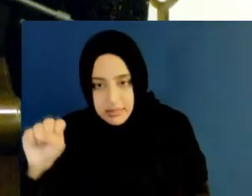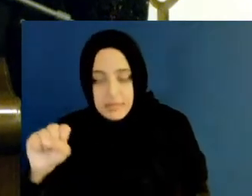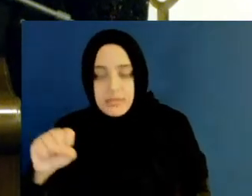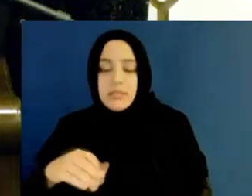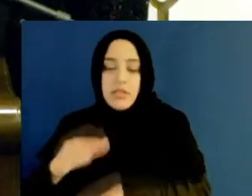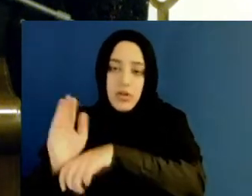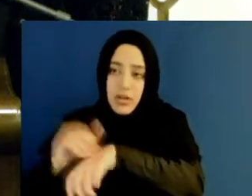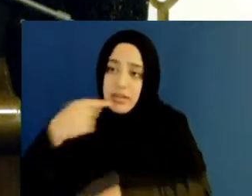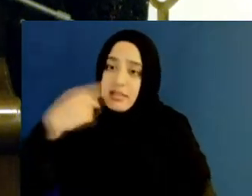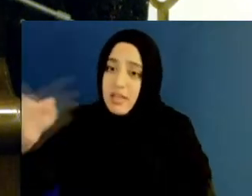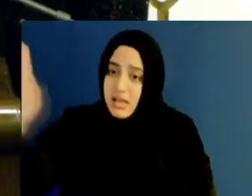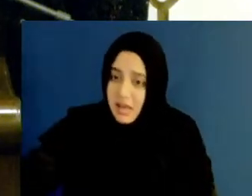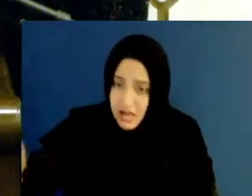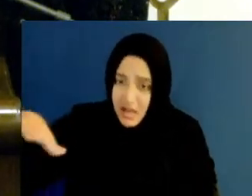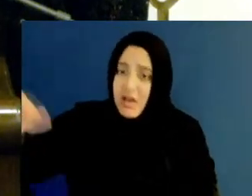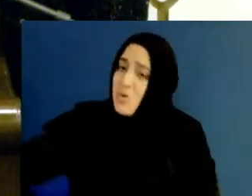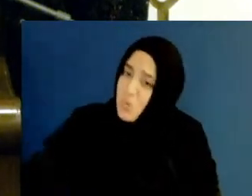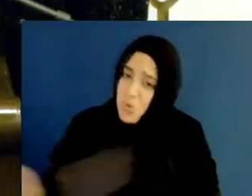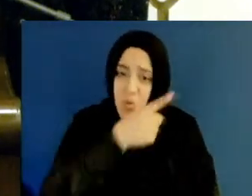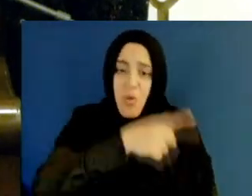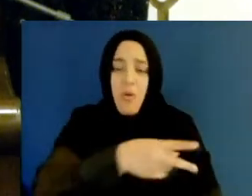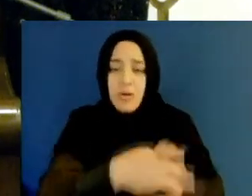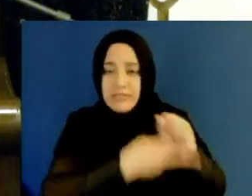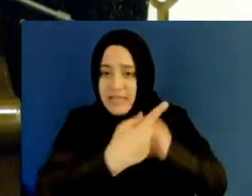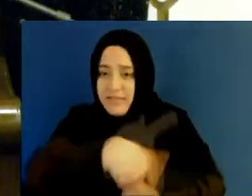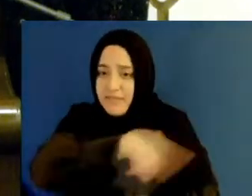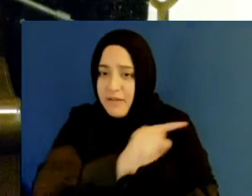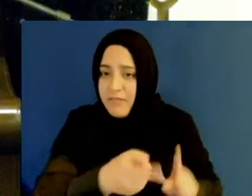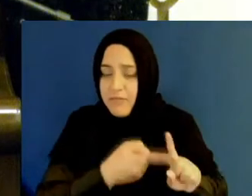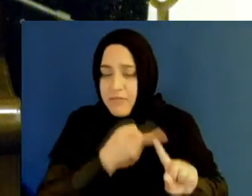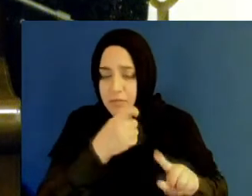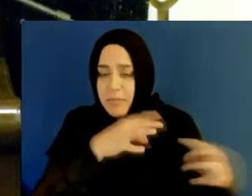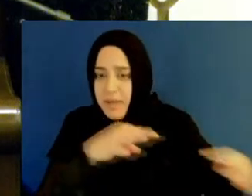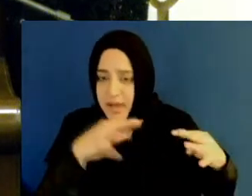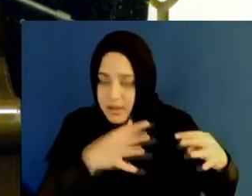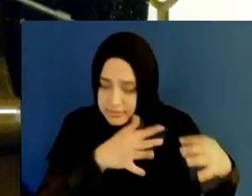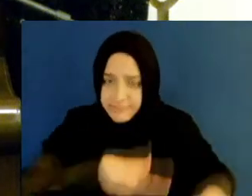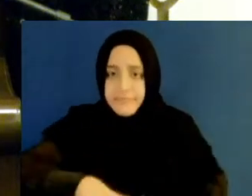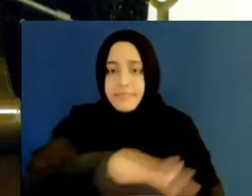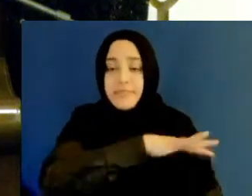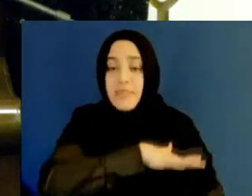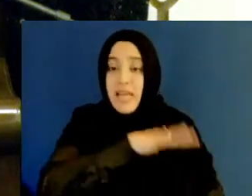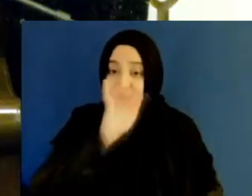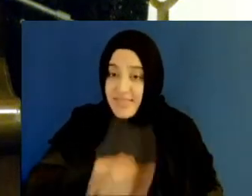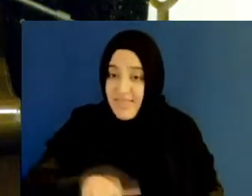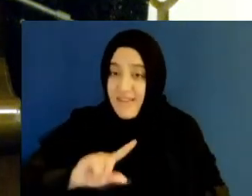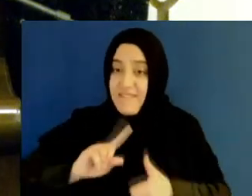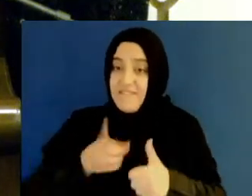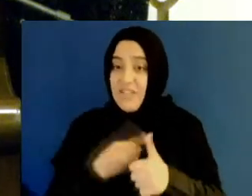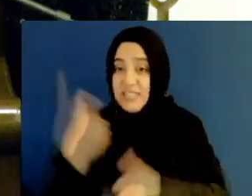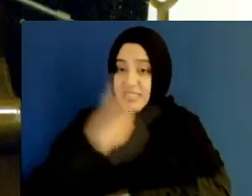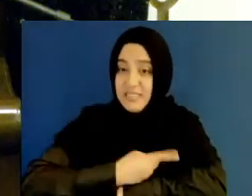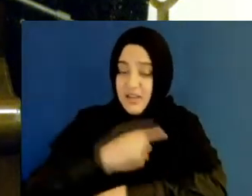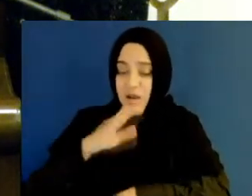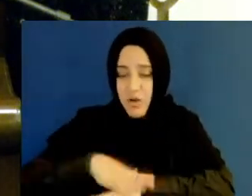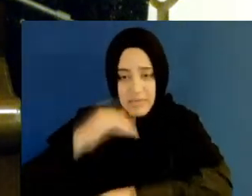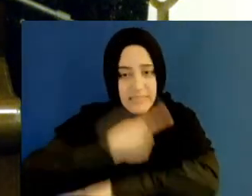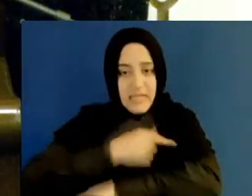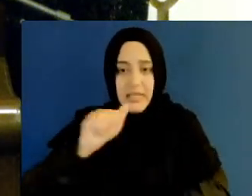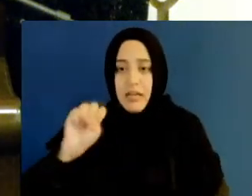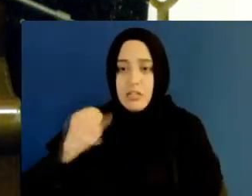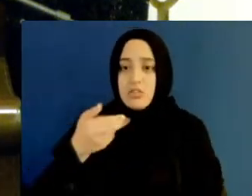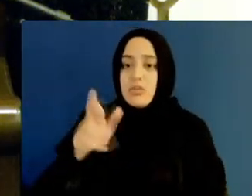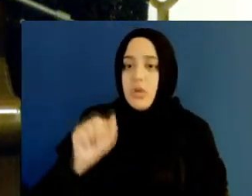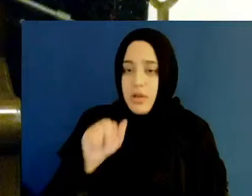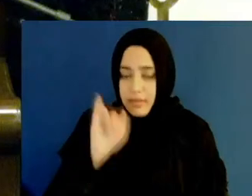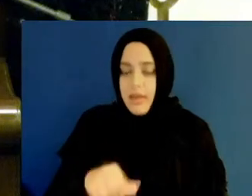battlefield. And this is the first time on the day of Ashura that the enemy saw what the sword of Abu al-Fadl would